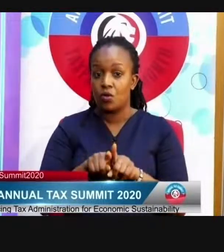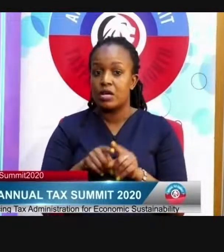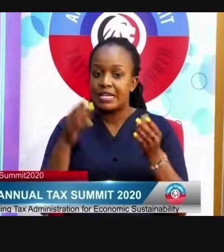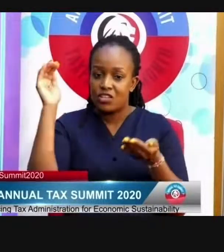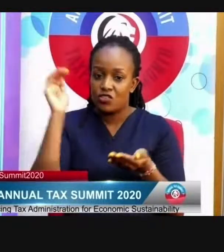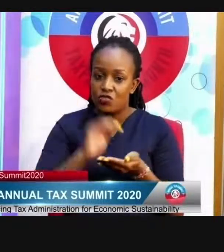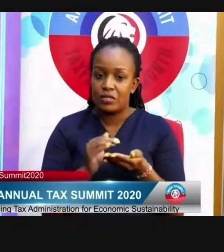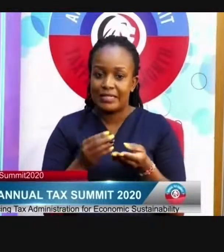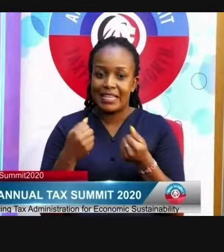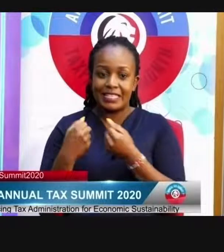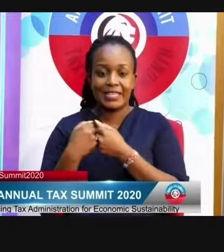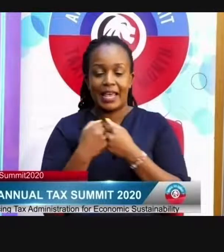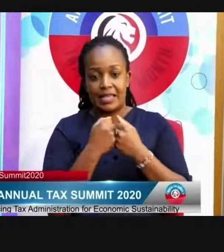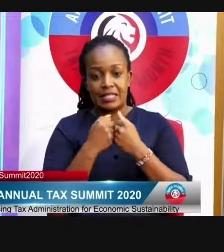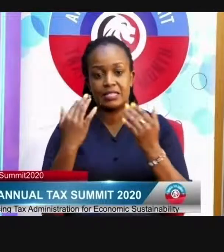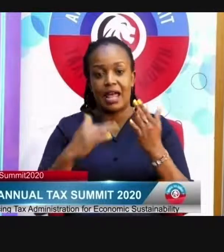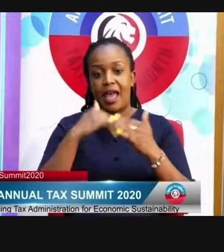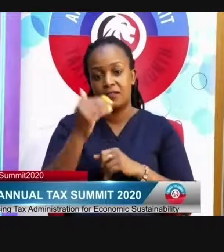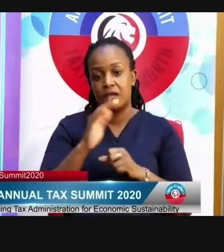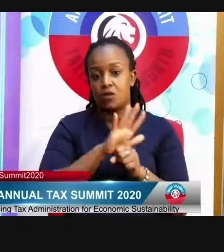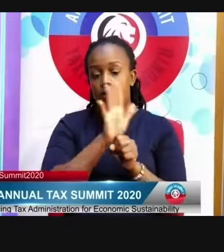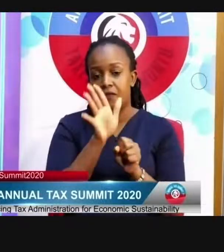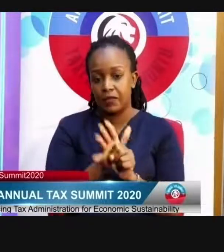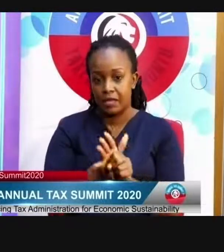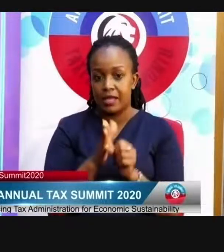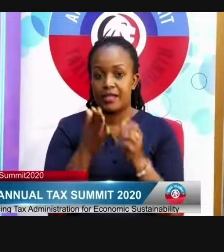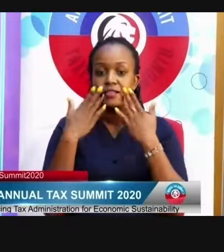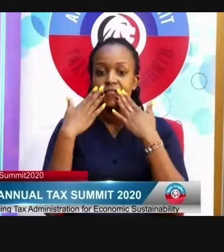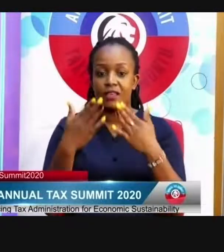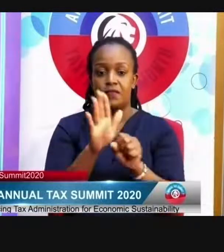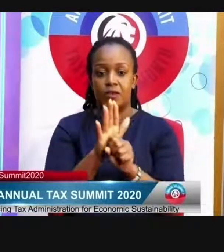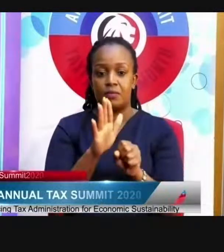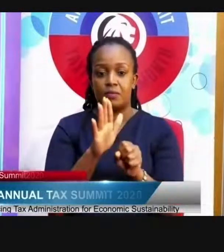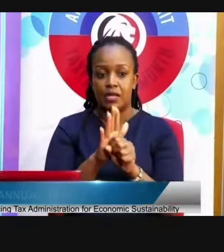mobilization. Thank you very much, moderator.